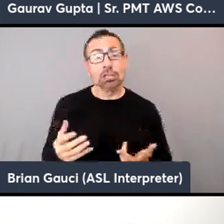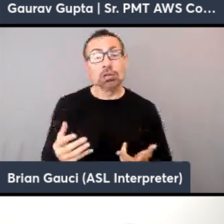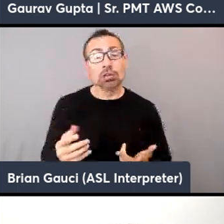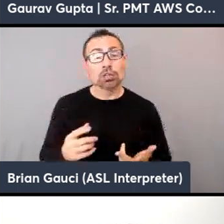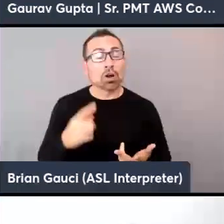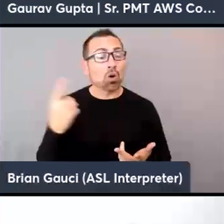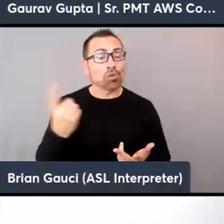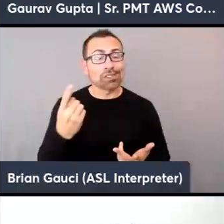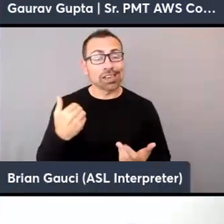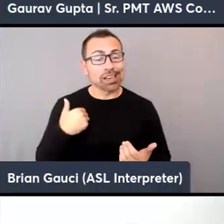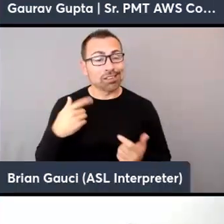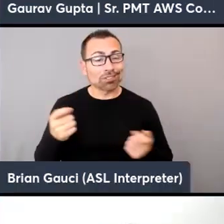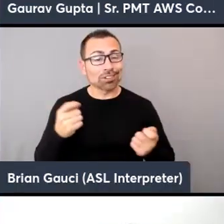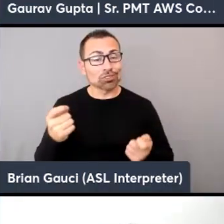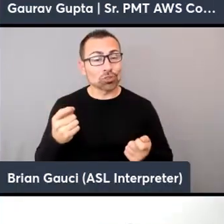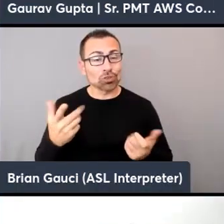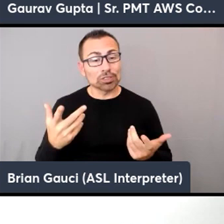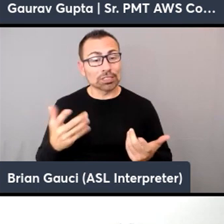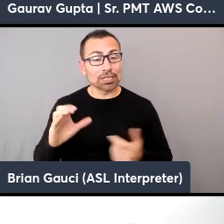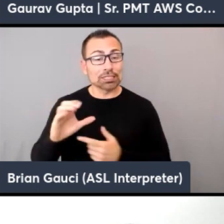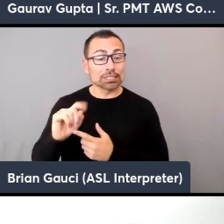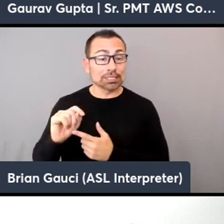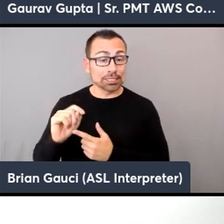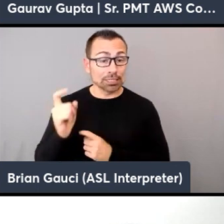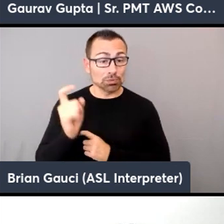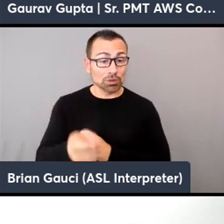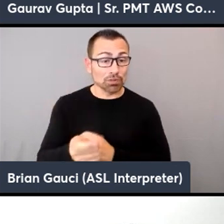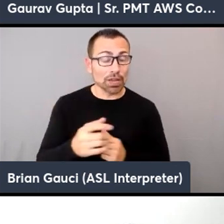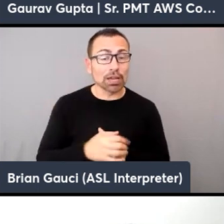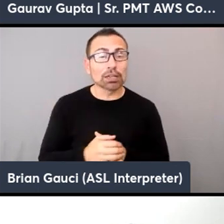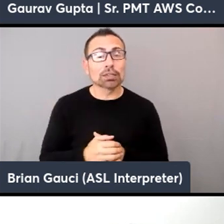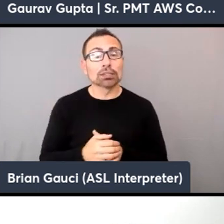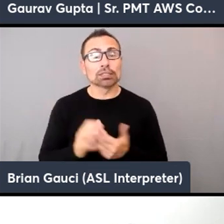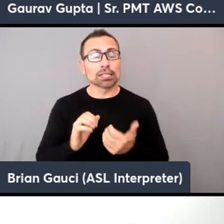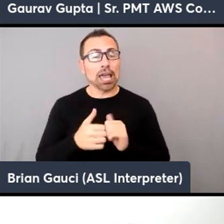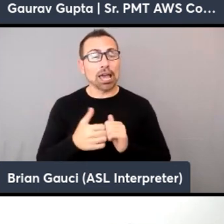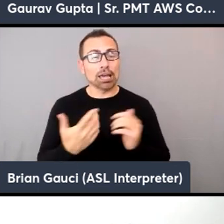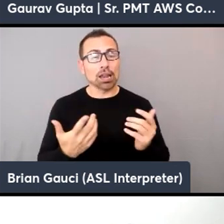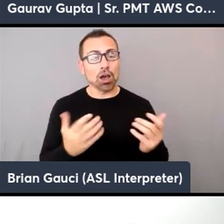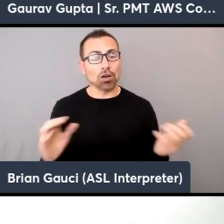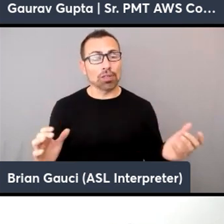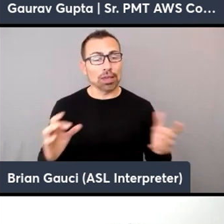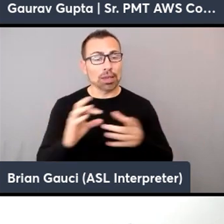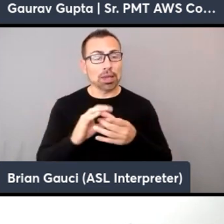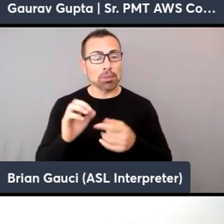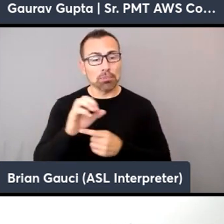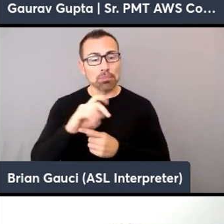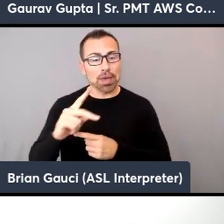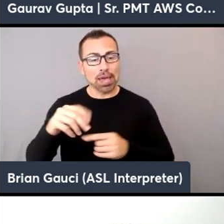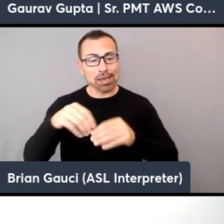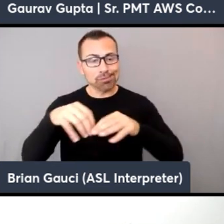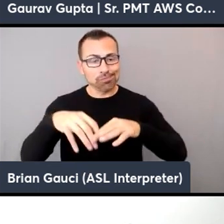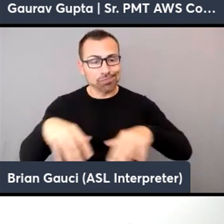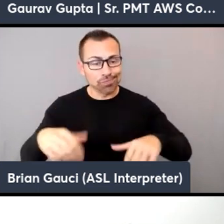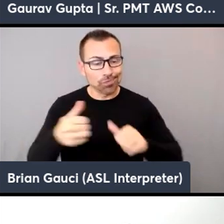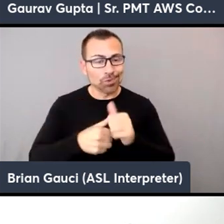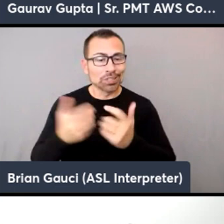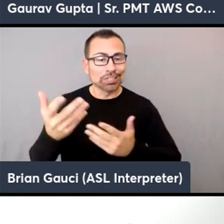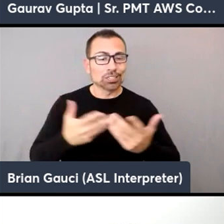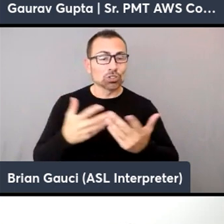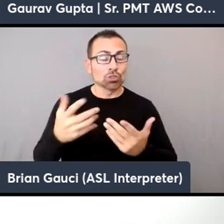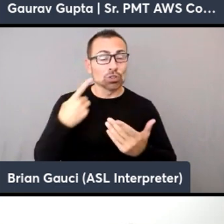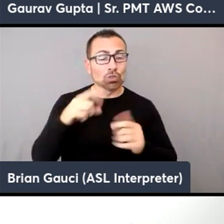controls that Control Tower provides and how they map to each service that we support today in terms of controls